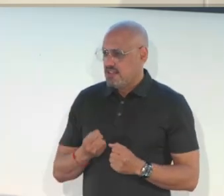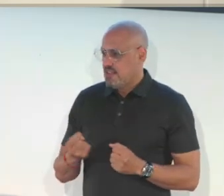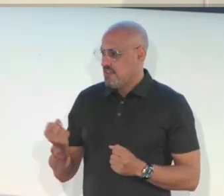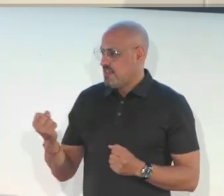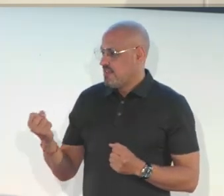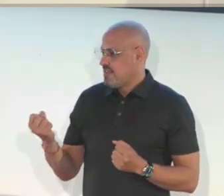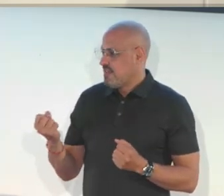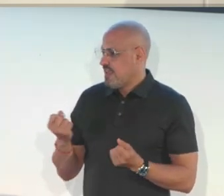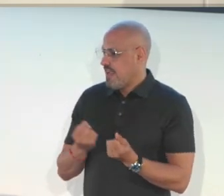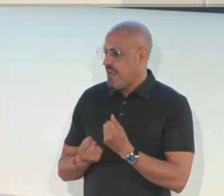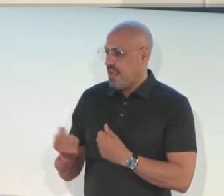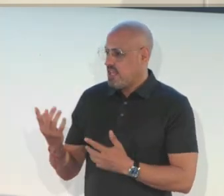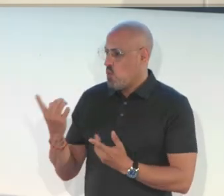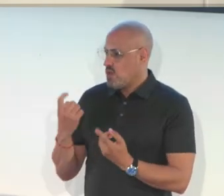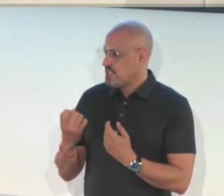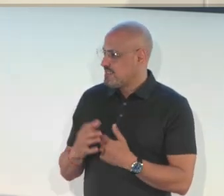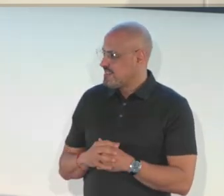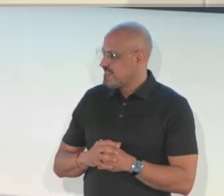anything.